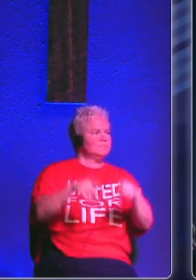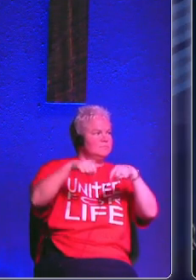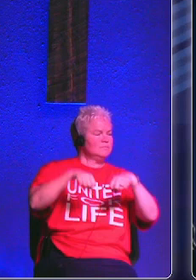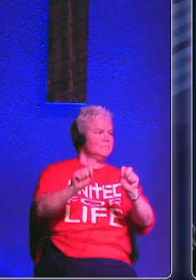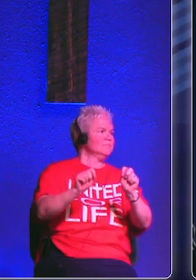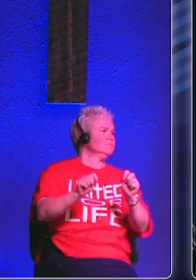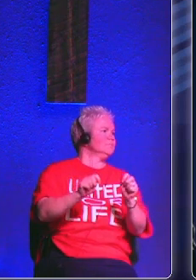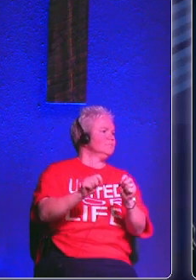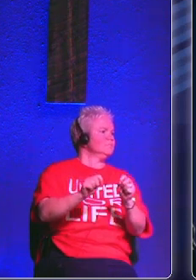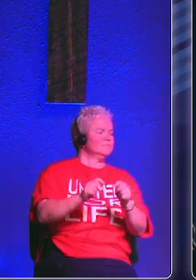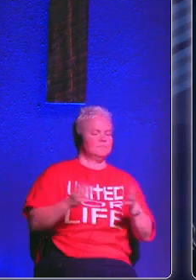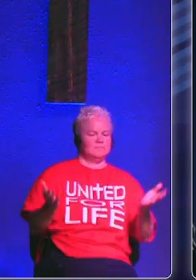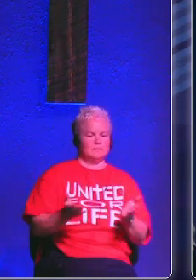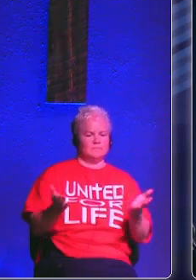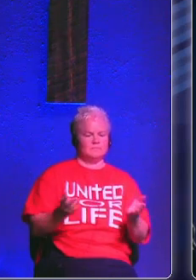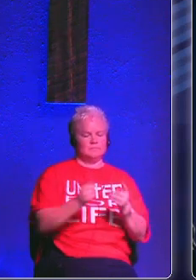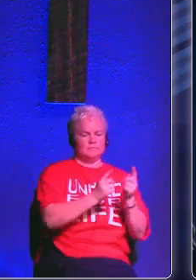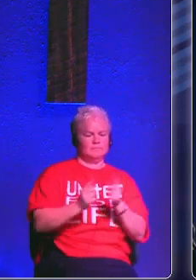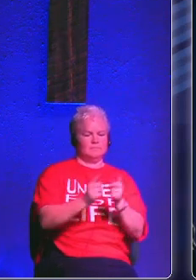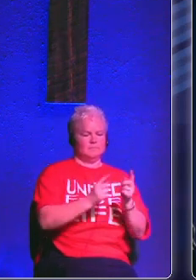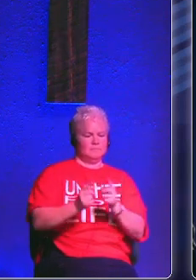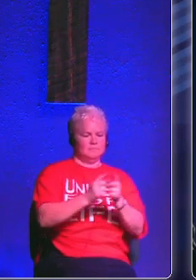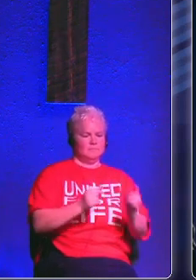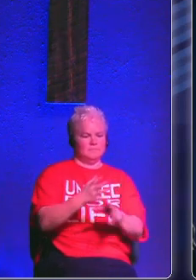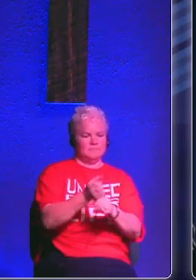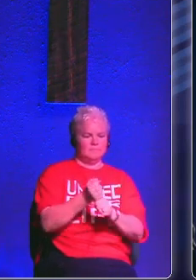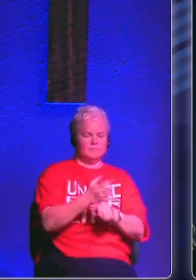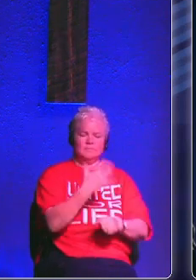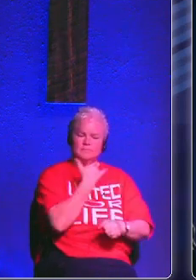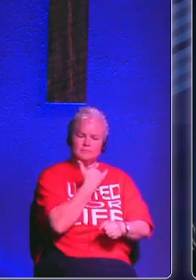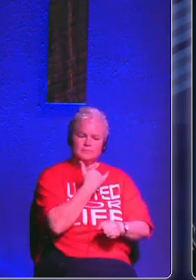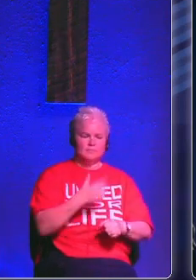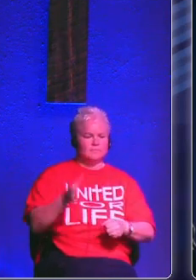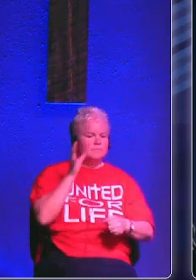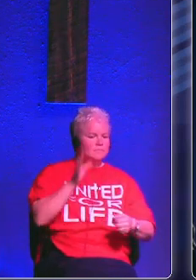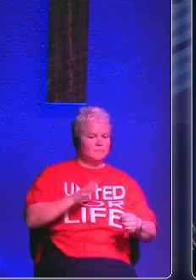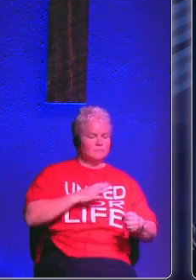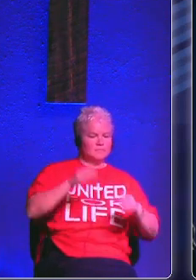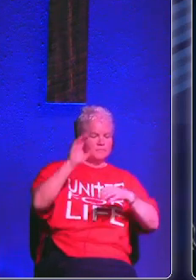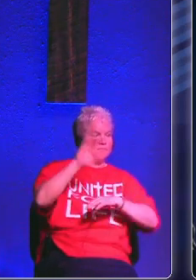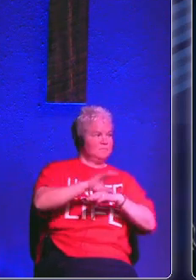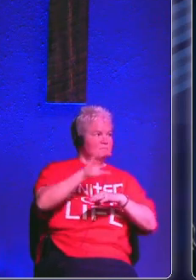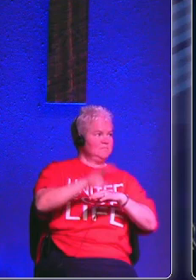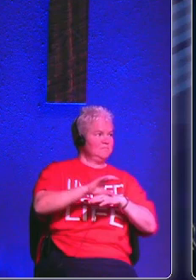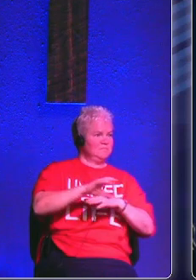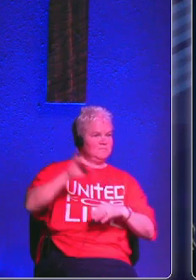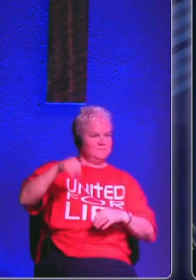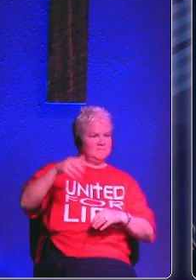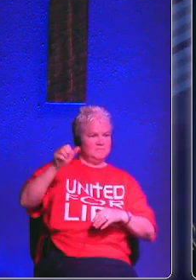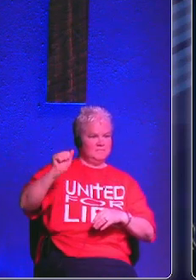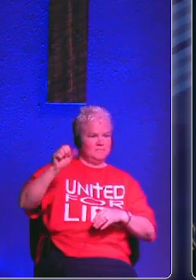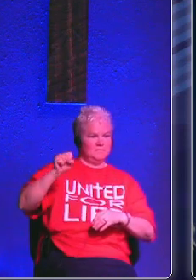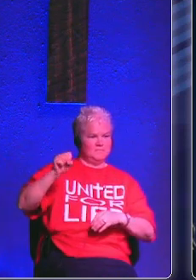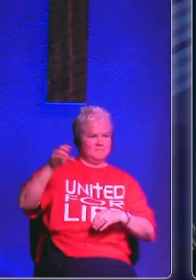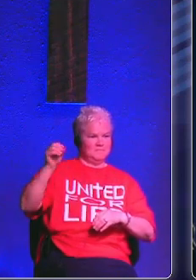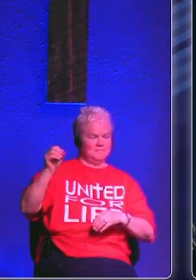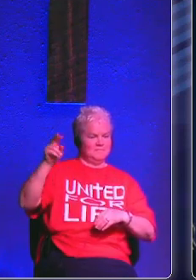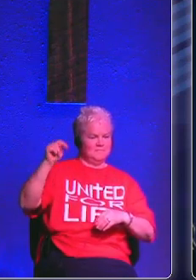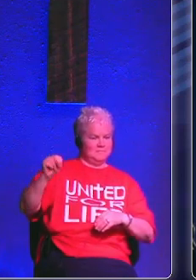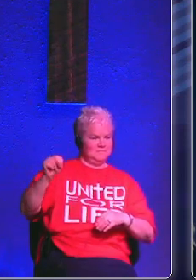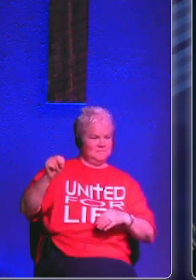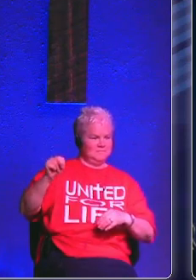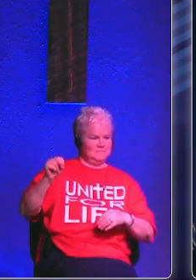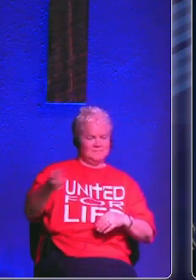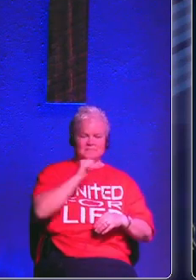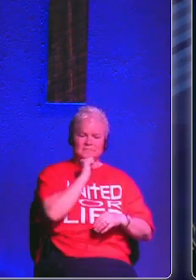going to try to say what to do or anything, because I'll get it wrong. And then the ladies in the church will be like, Jason, you said that wrong. And